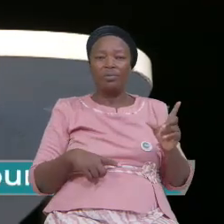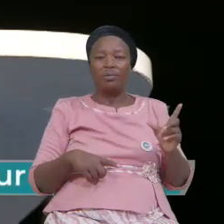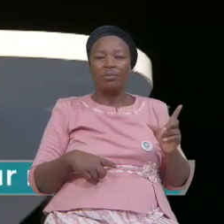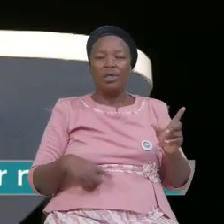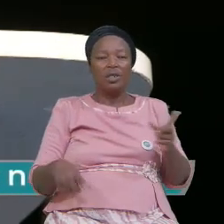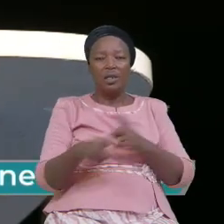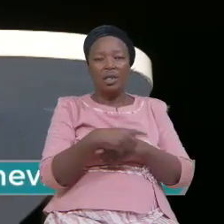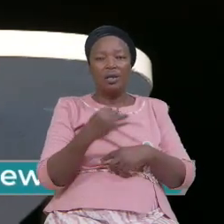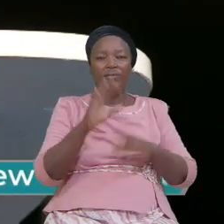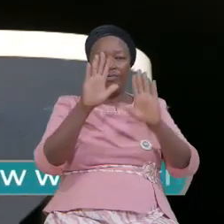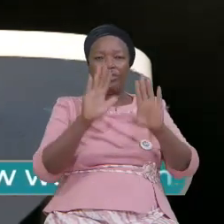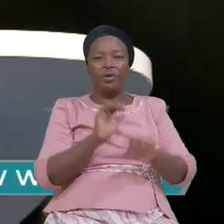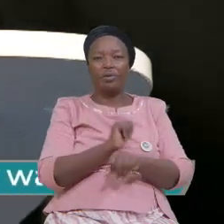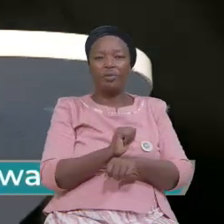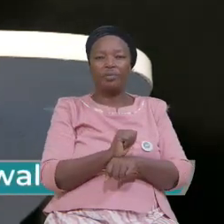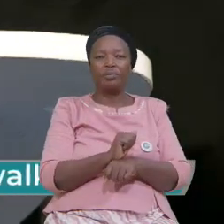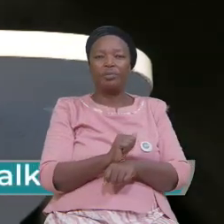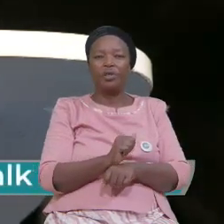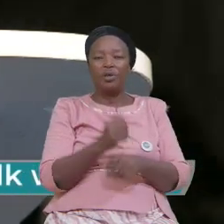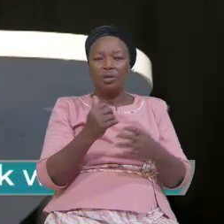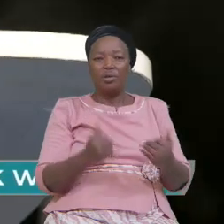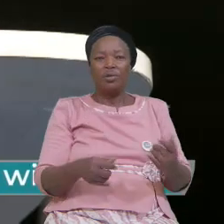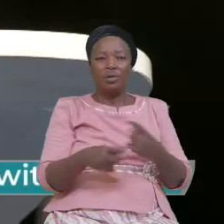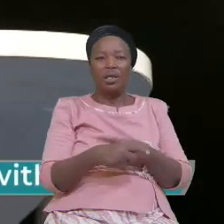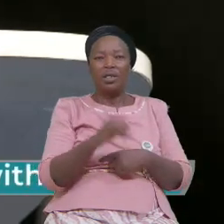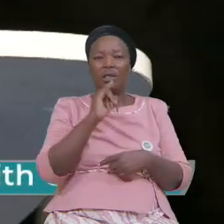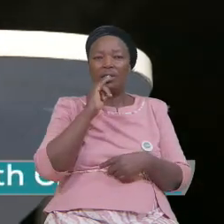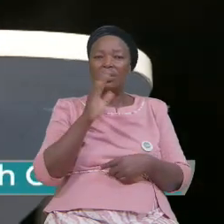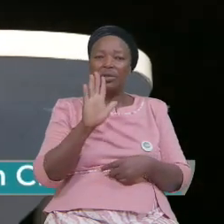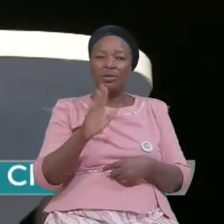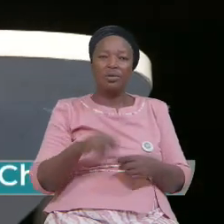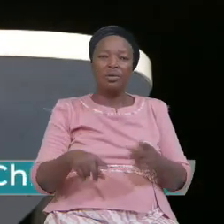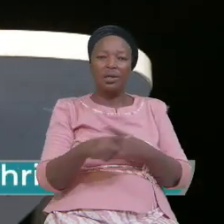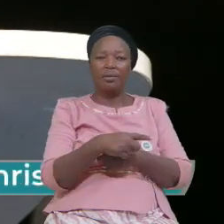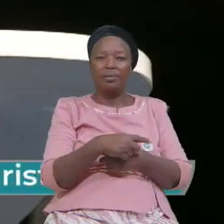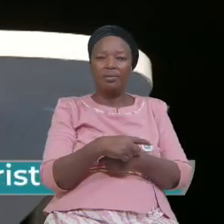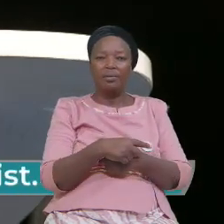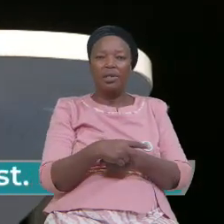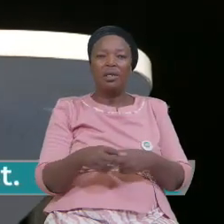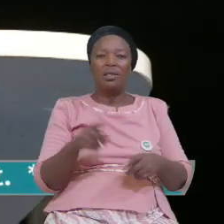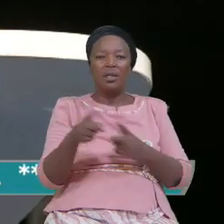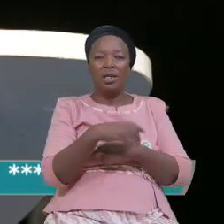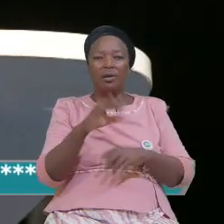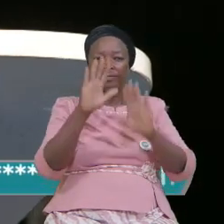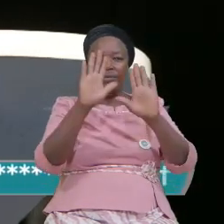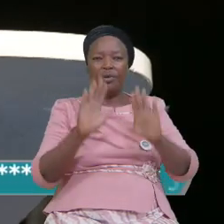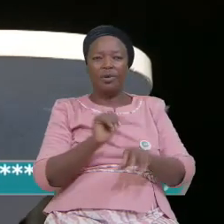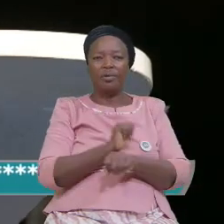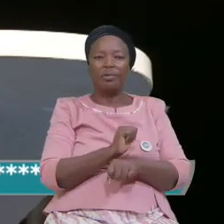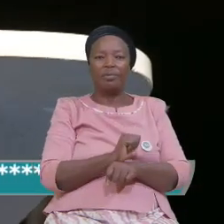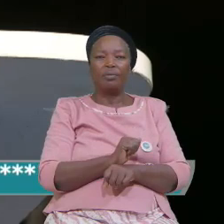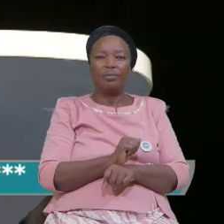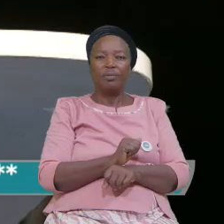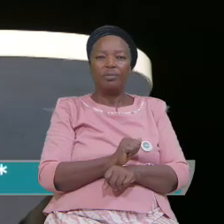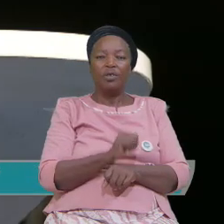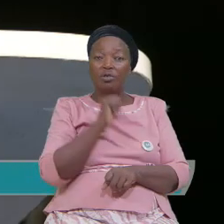miracle. Today is your day, day of miracle. Not